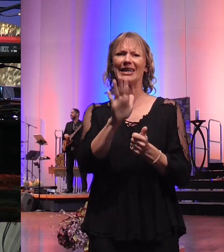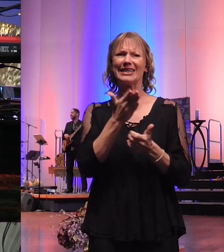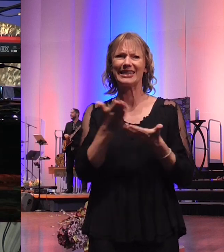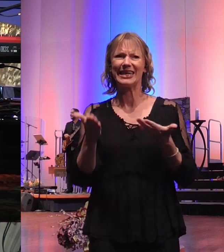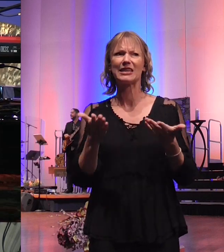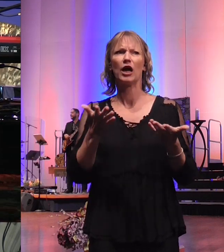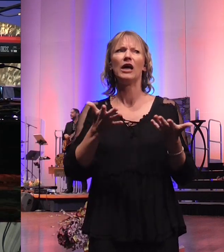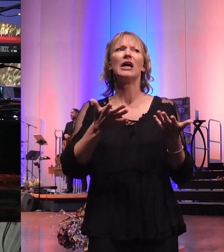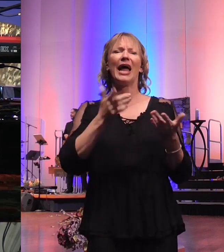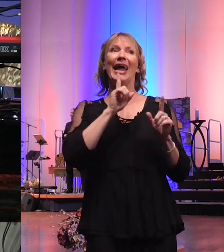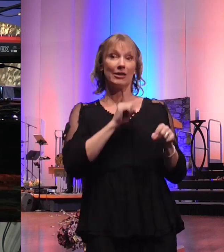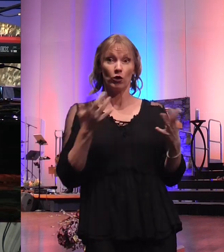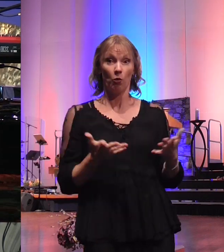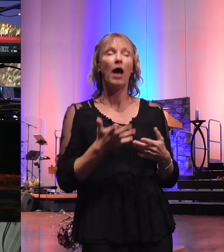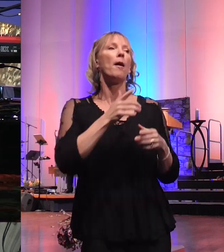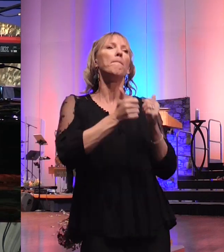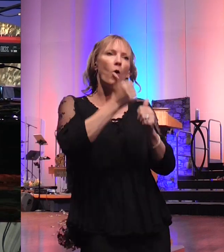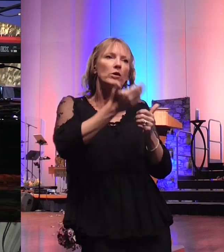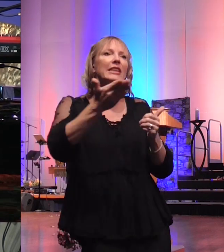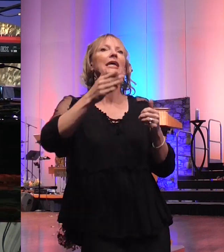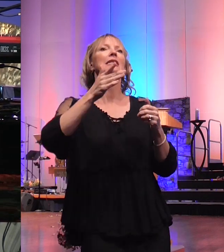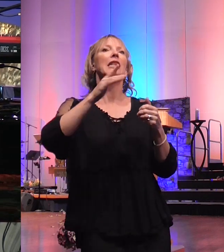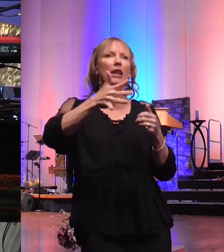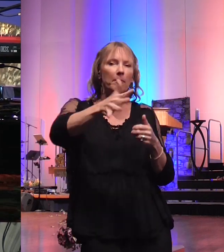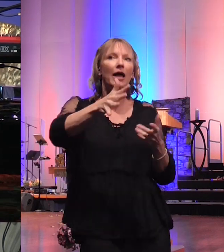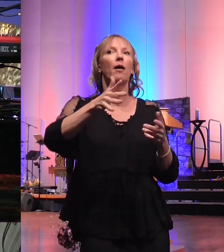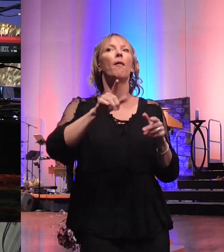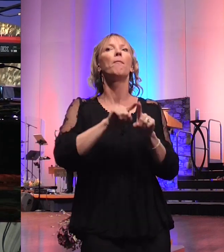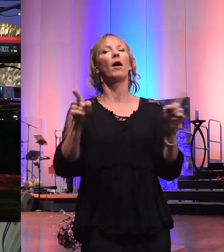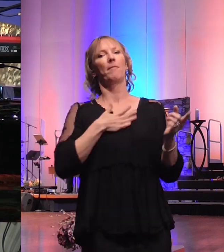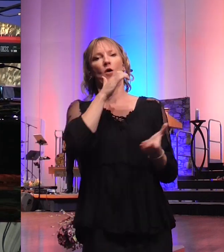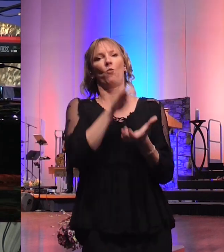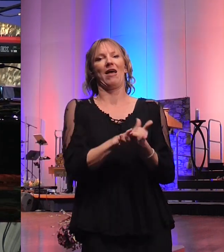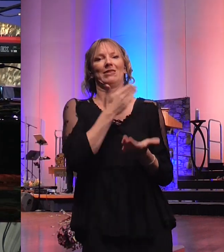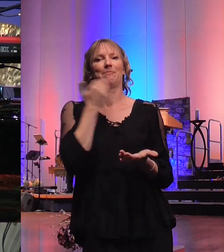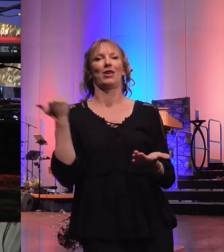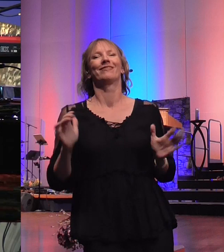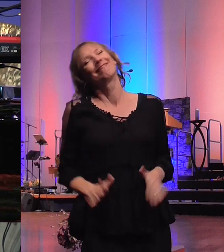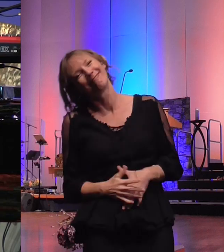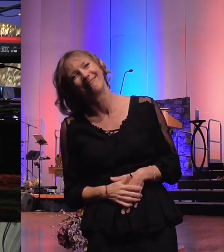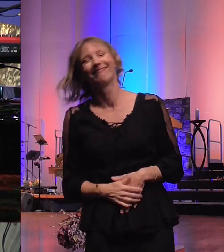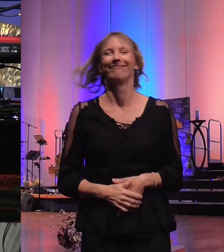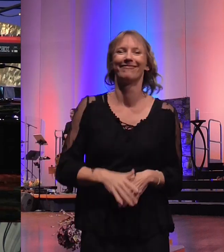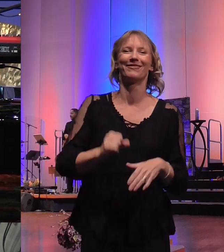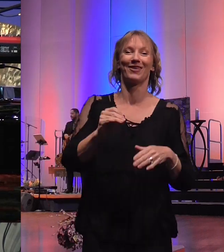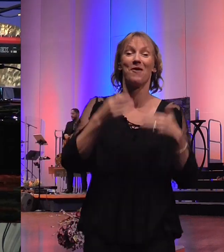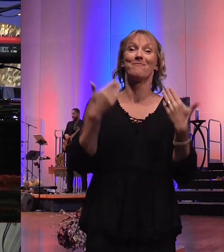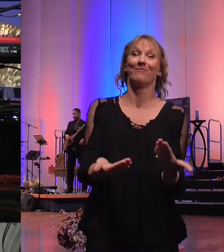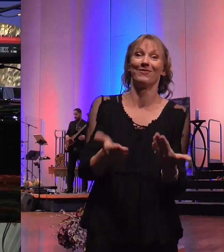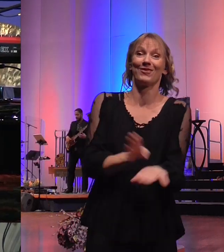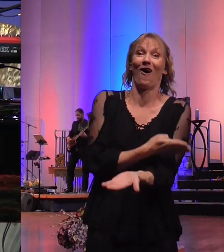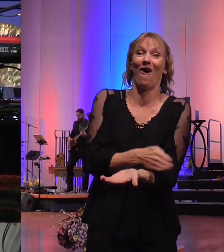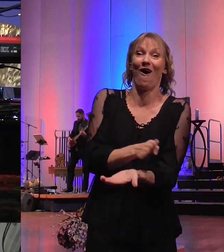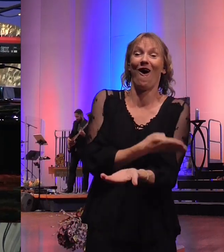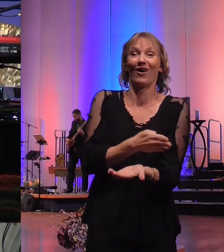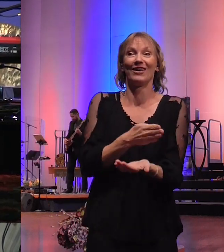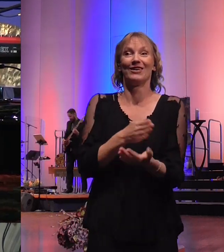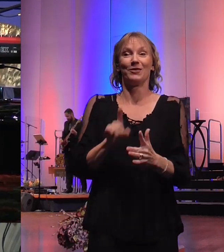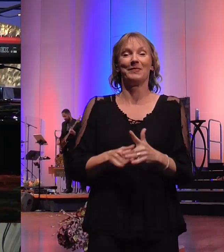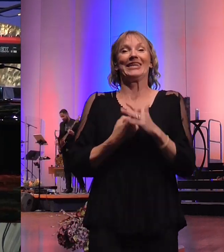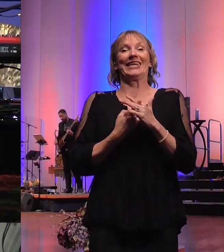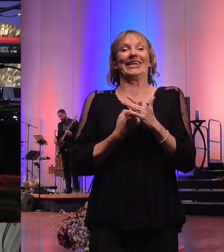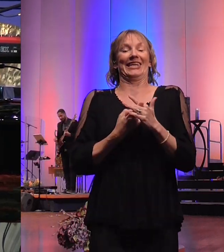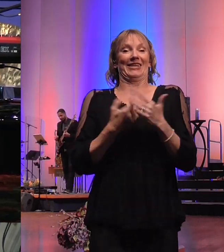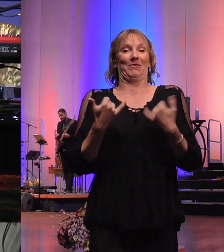mostly, sort of, sometimes. The answer is my wife is better at it. Anyway, here we go. So a song to